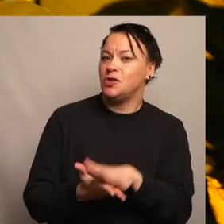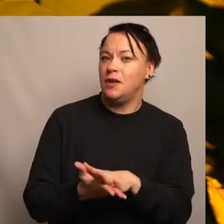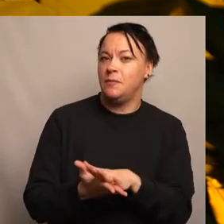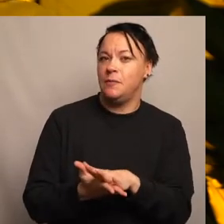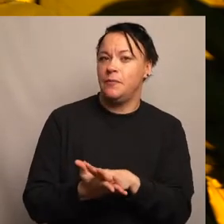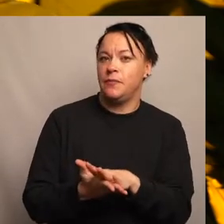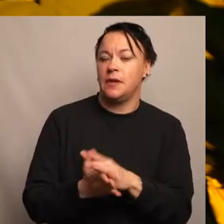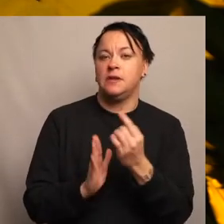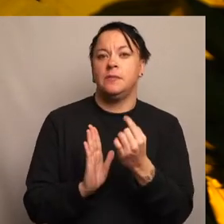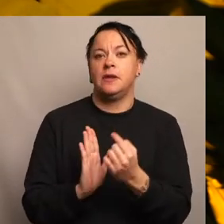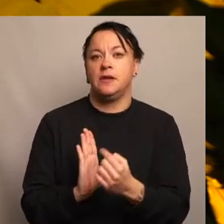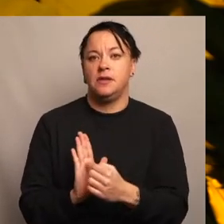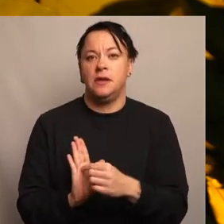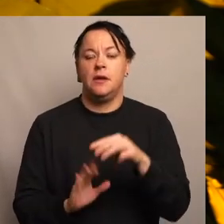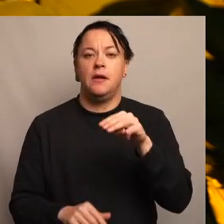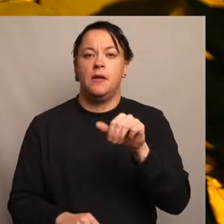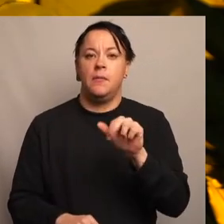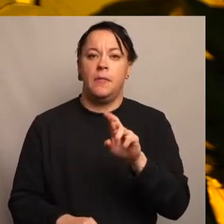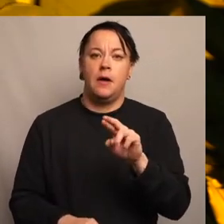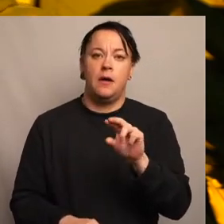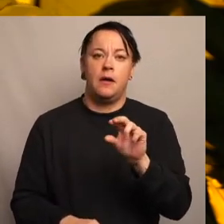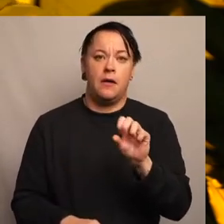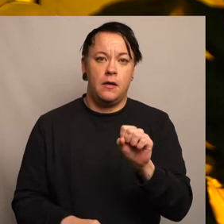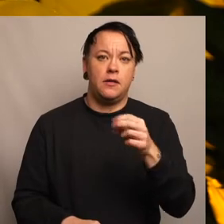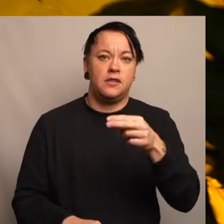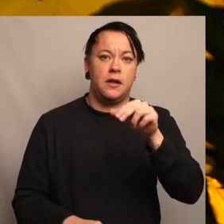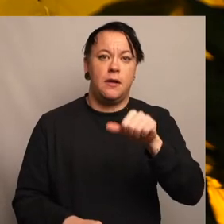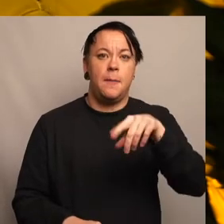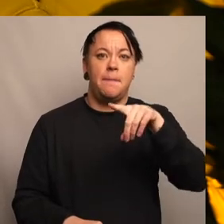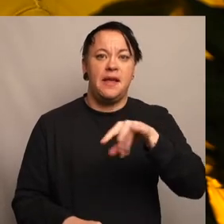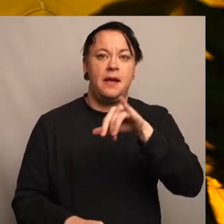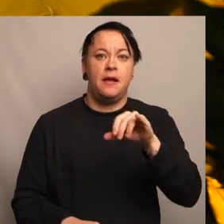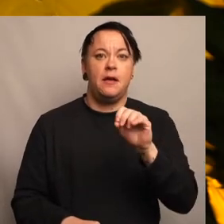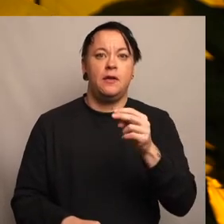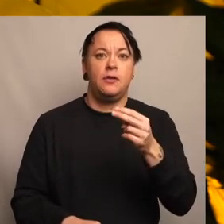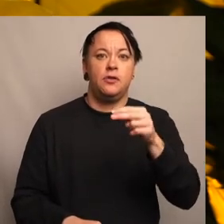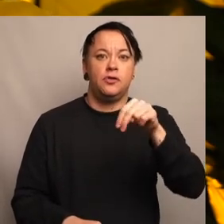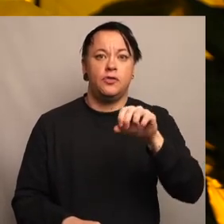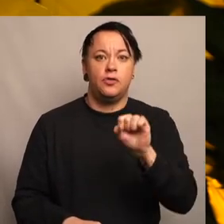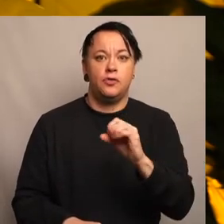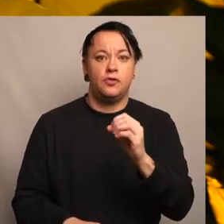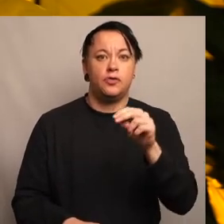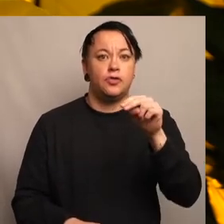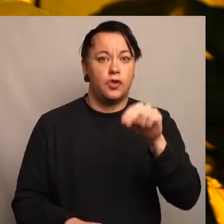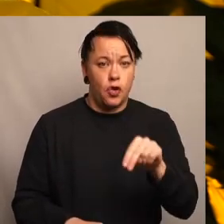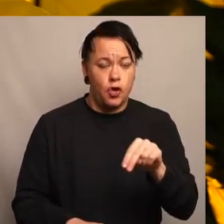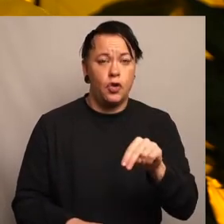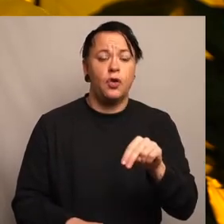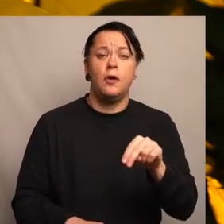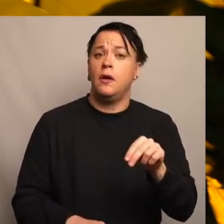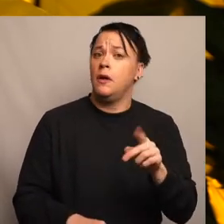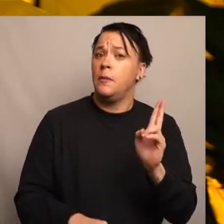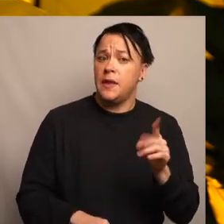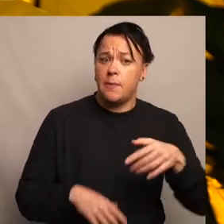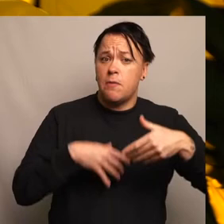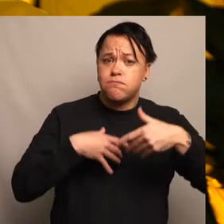Rivera and Marsha P. Johnson, people that like started the movement, and like they became homeless because